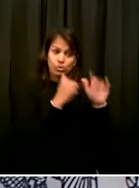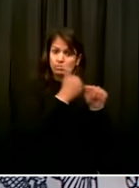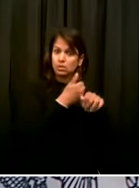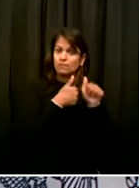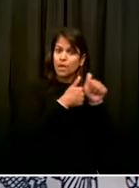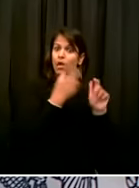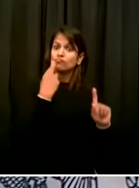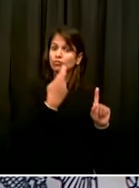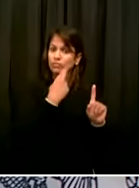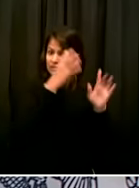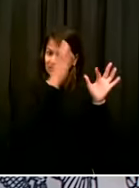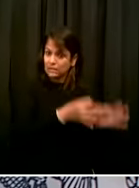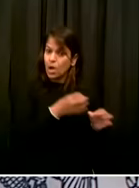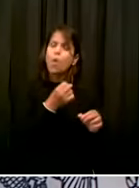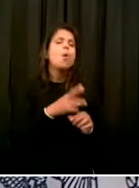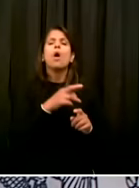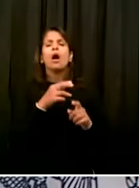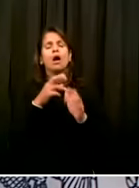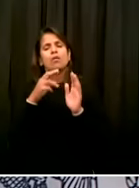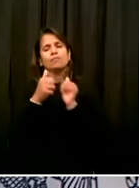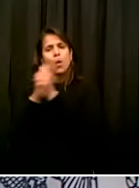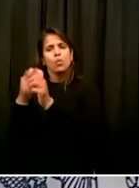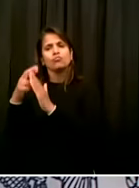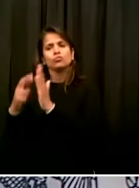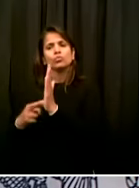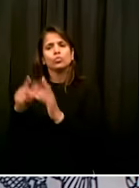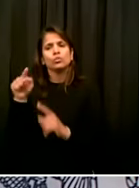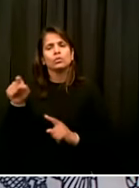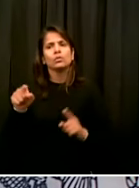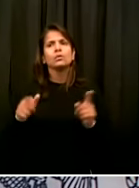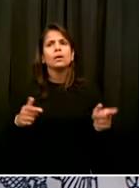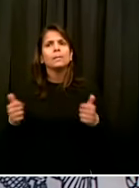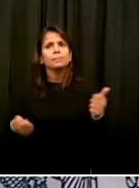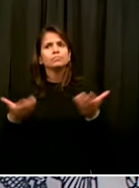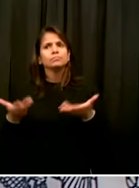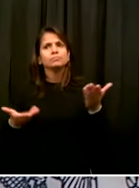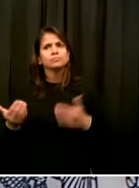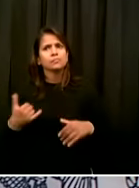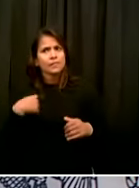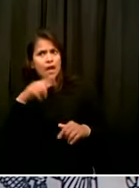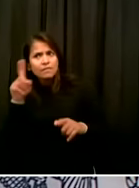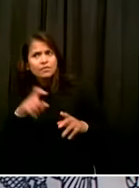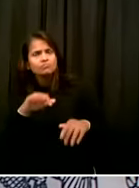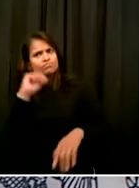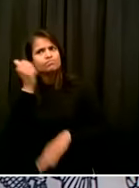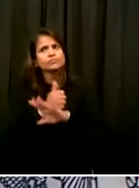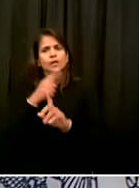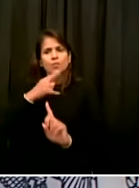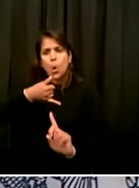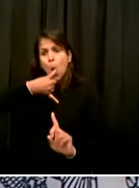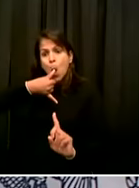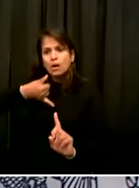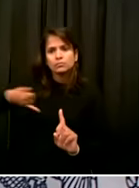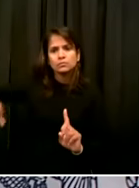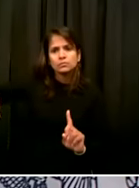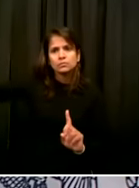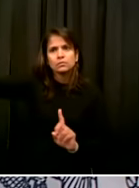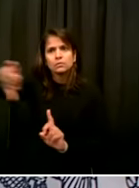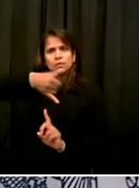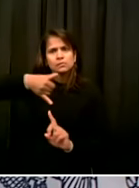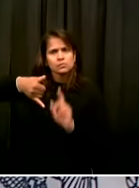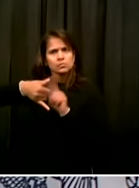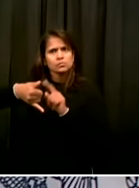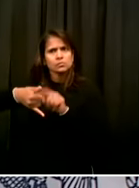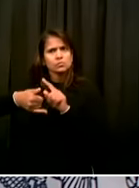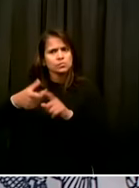in how it's used or how they avail themselves of hookah, and it obviously is something that it is shared at a table with patrons. Got